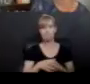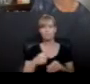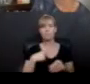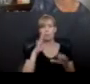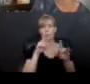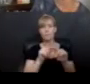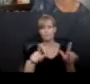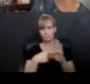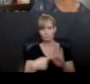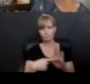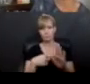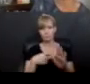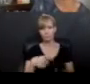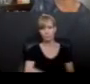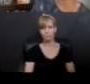up.